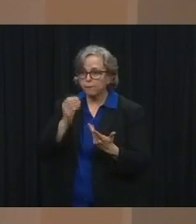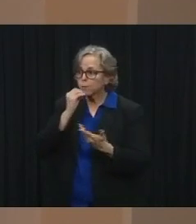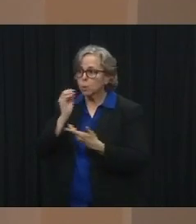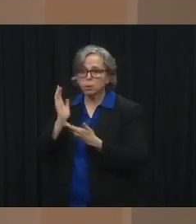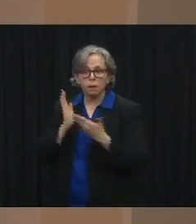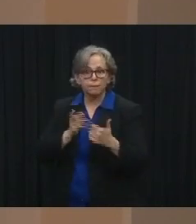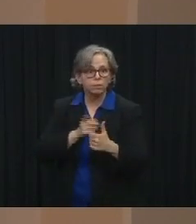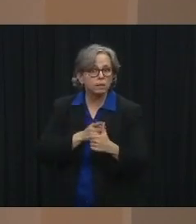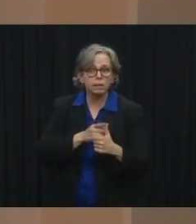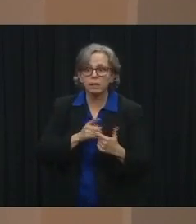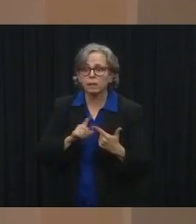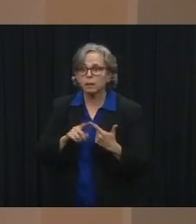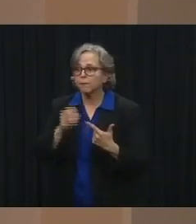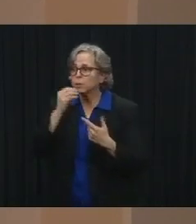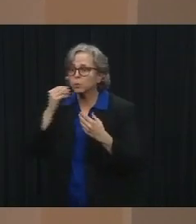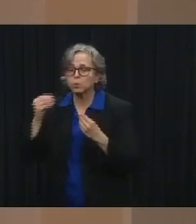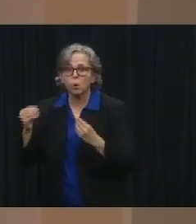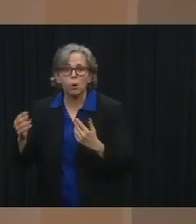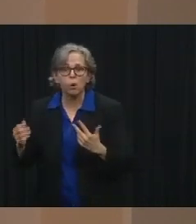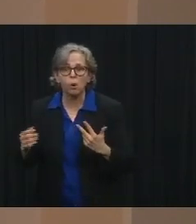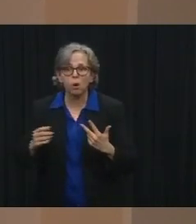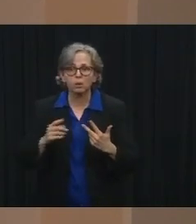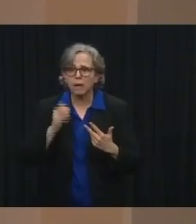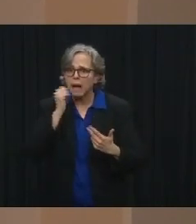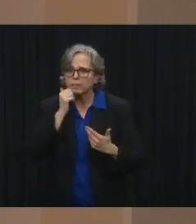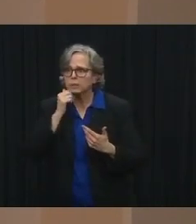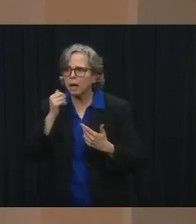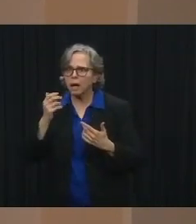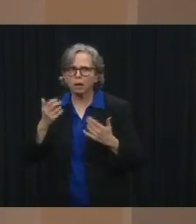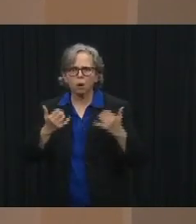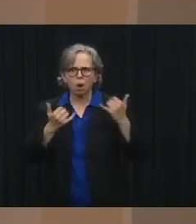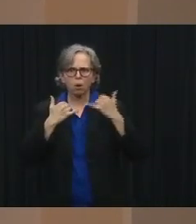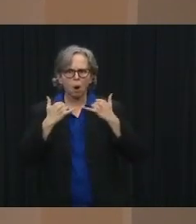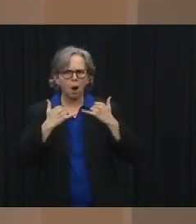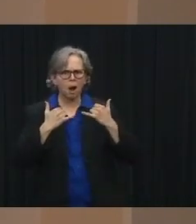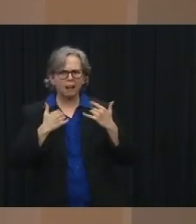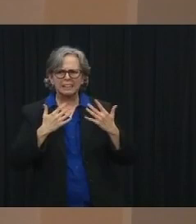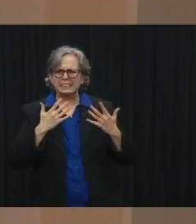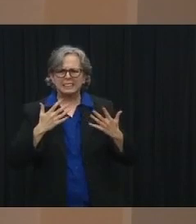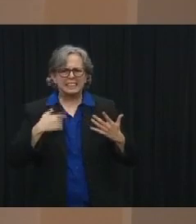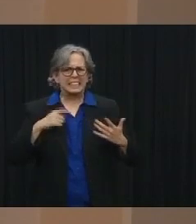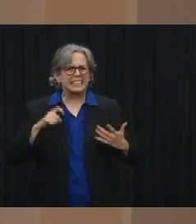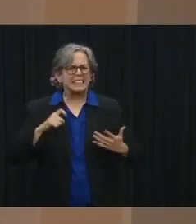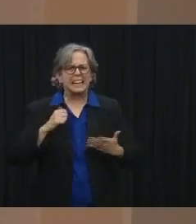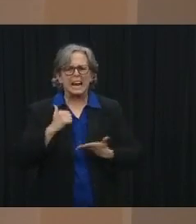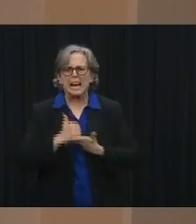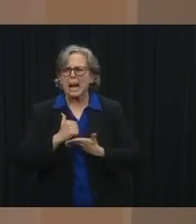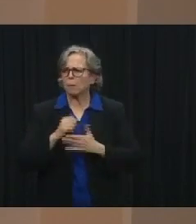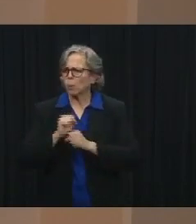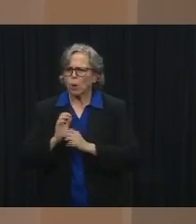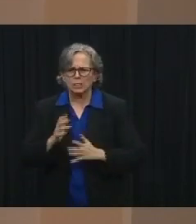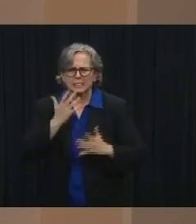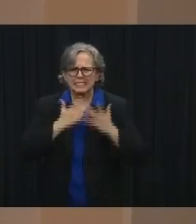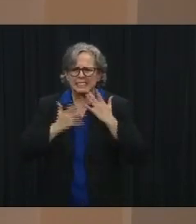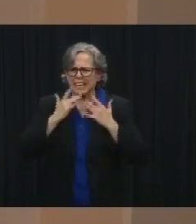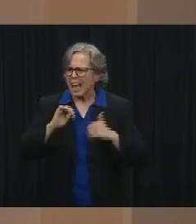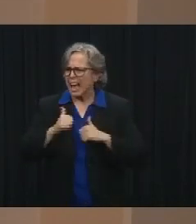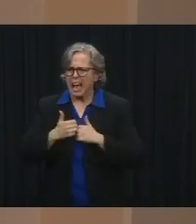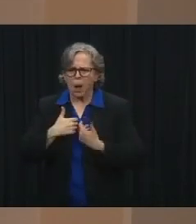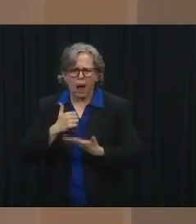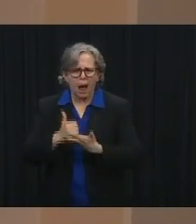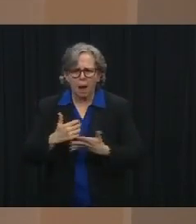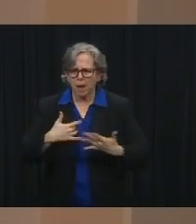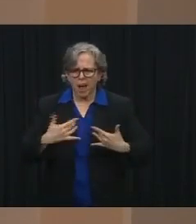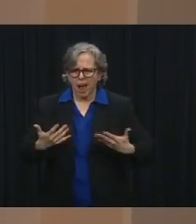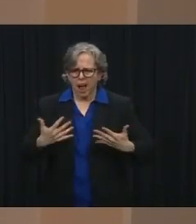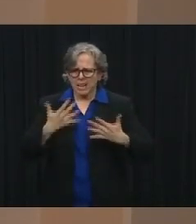every day telling us how difficult it is to have the workforce that they need to serve you. And so if